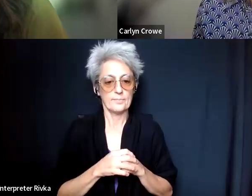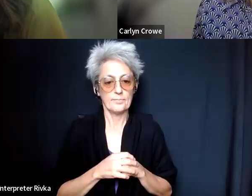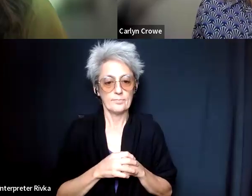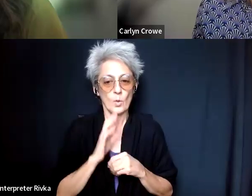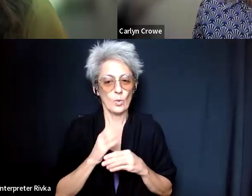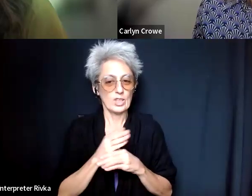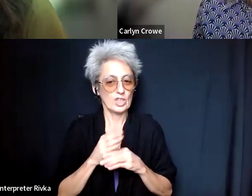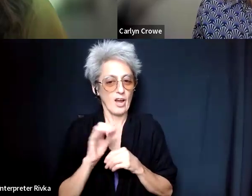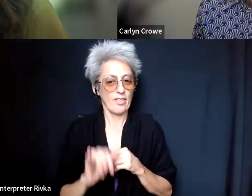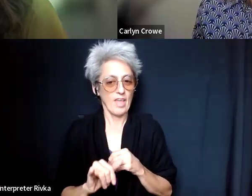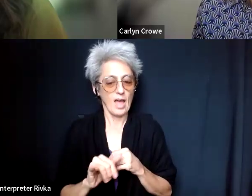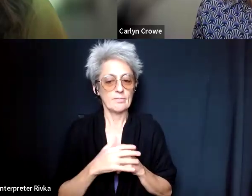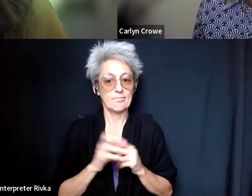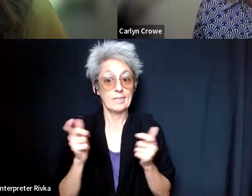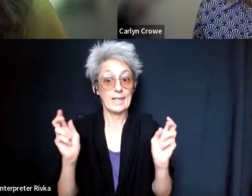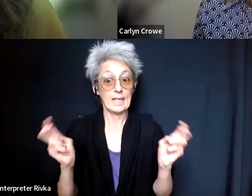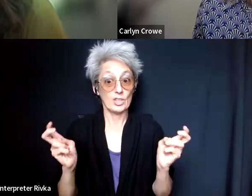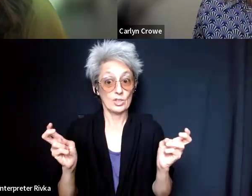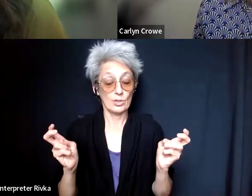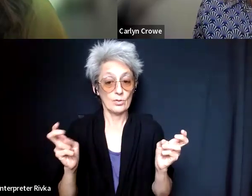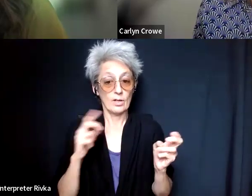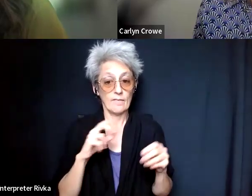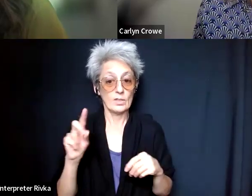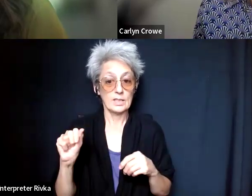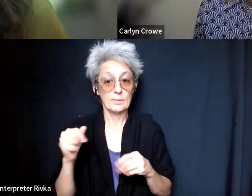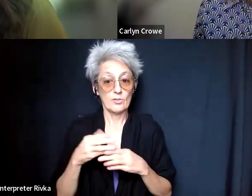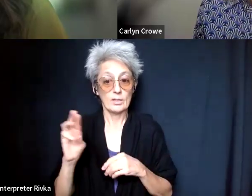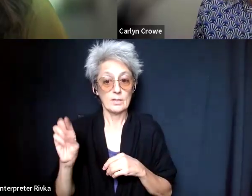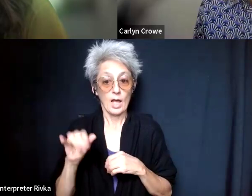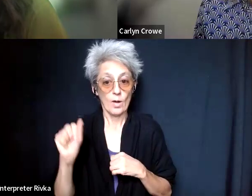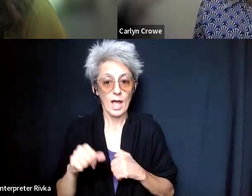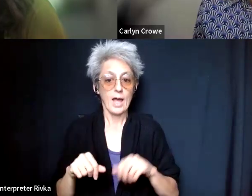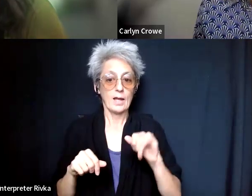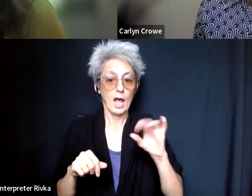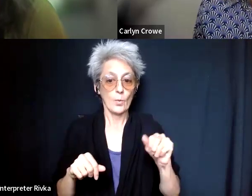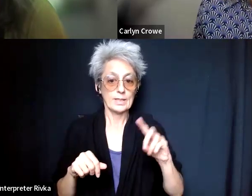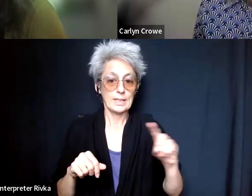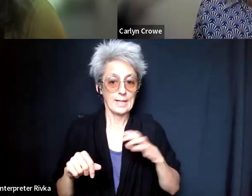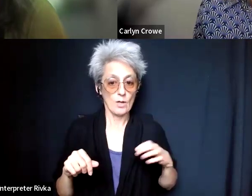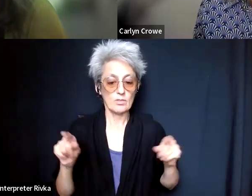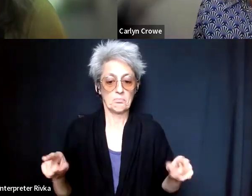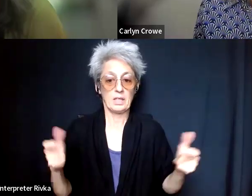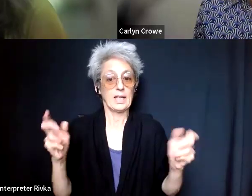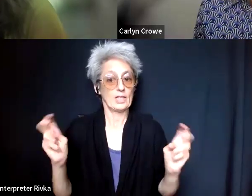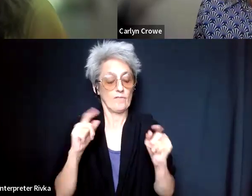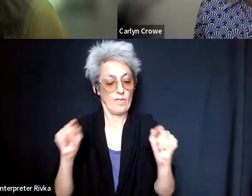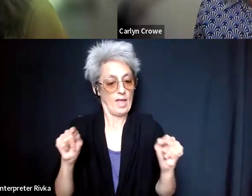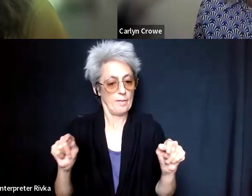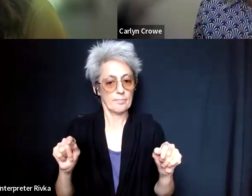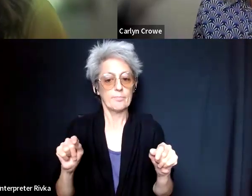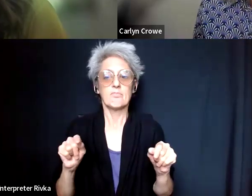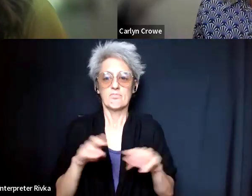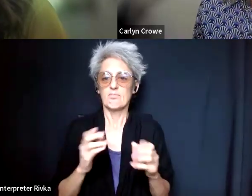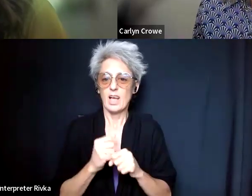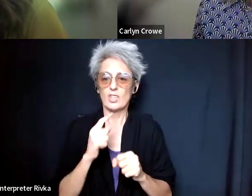both, that's a big issue for both Disability Rights Iowa and the Iowa DD Council to make sure that voting is accessible for